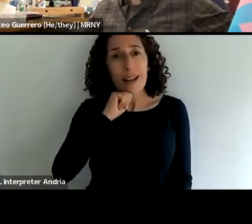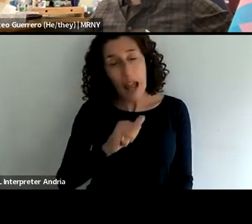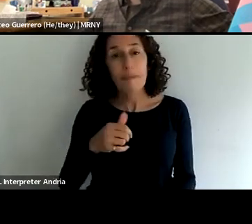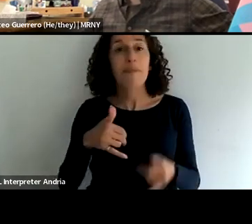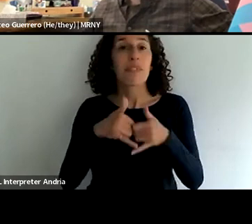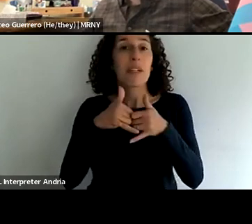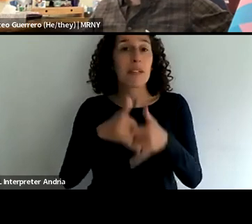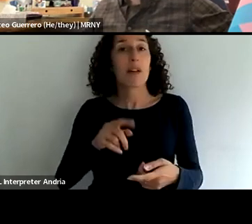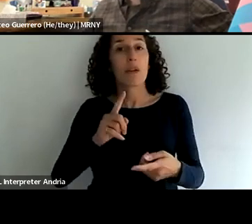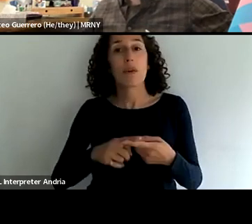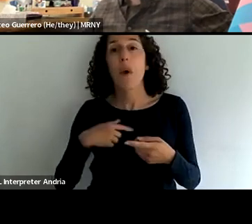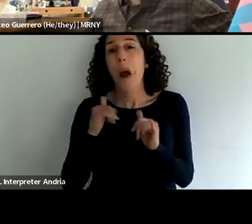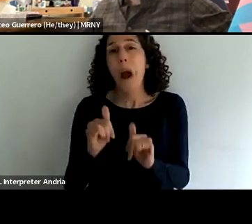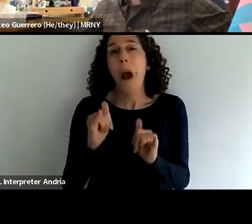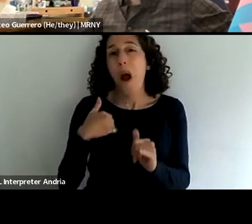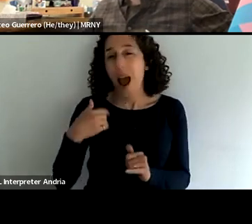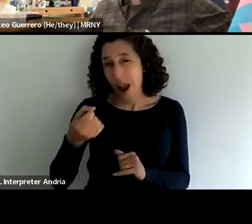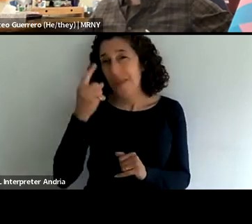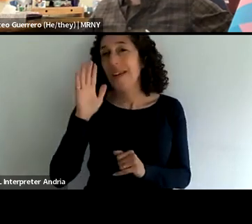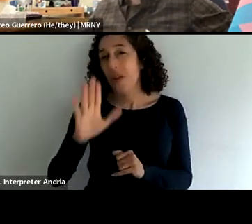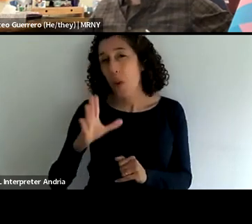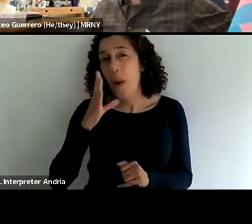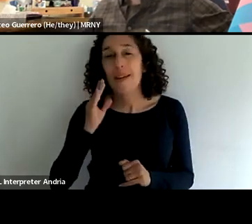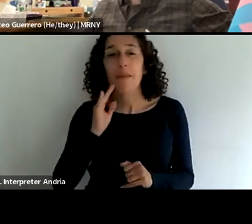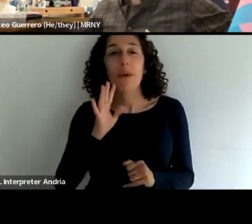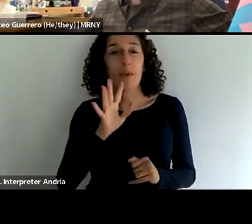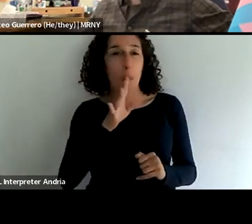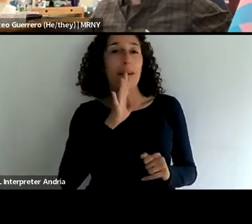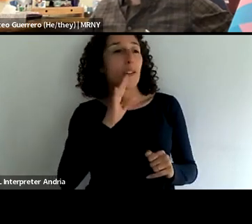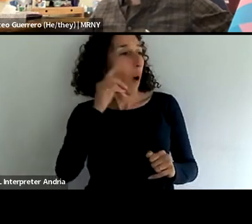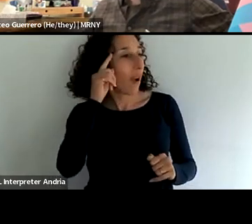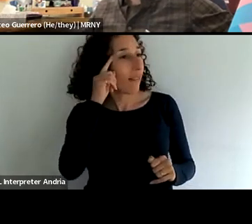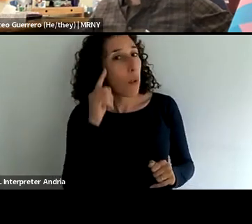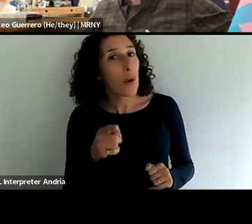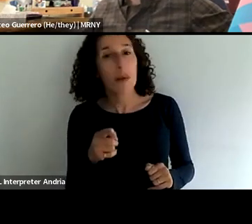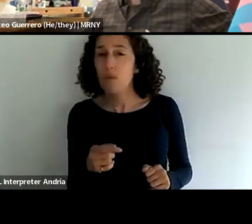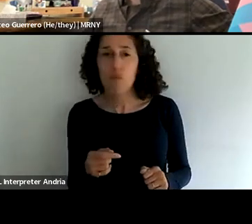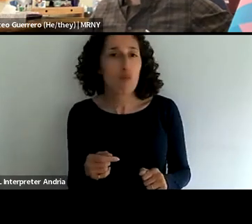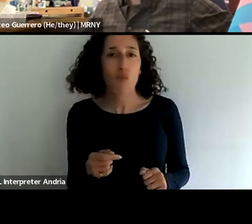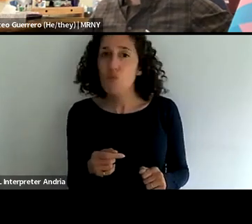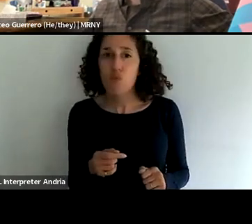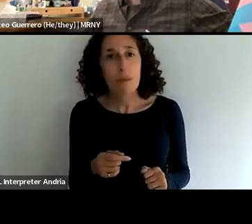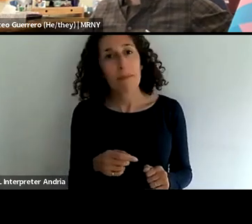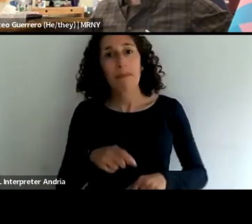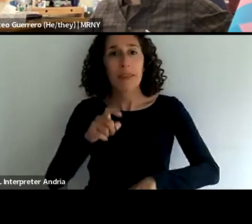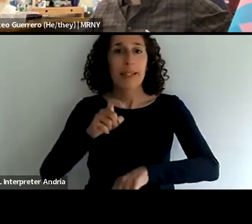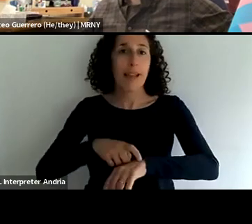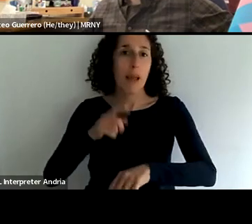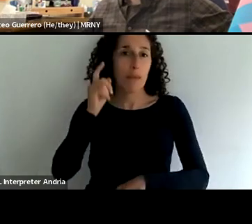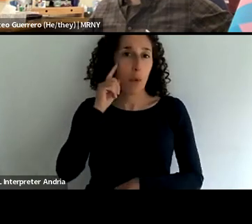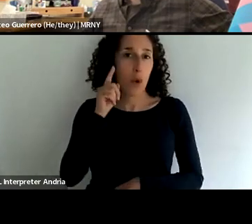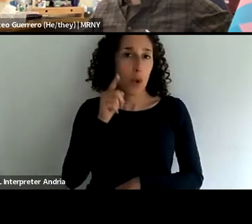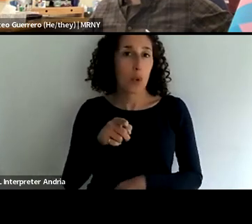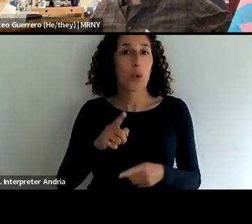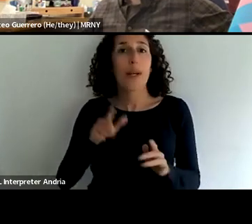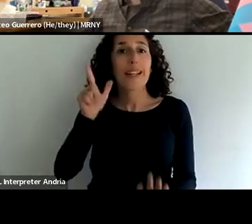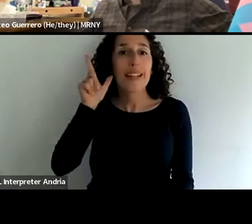understand my experience or any of my sisters, siblings, or brothers' experiences. It is time for you to